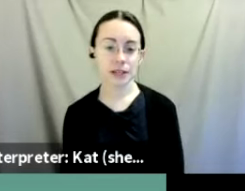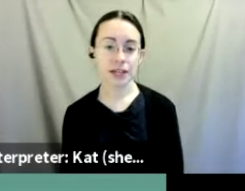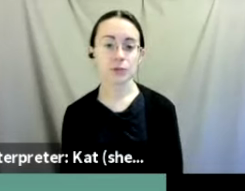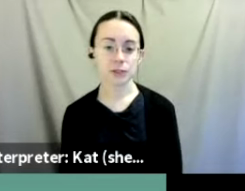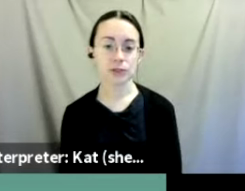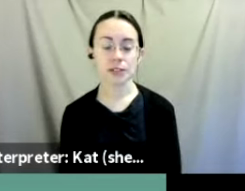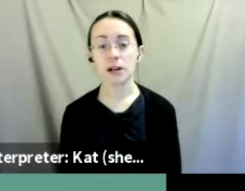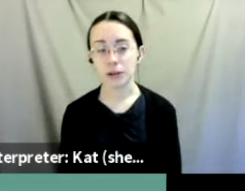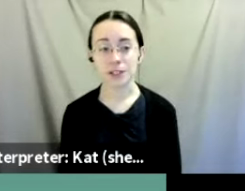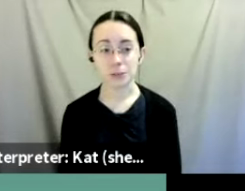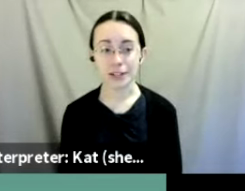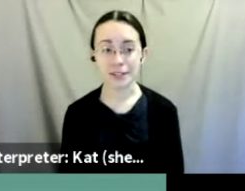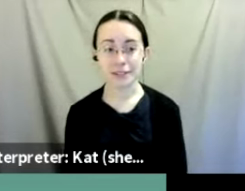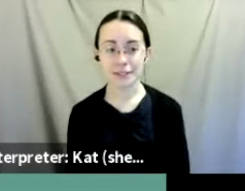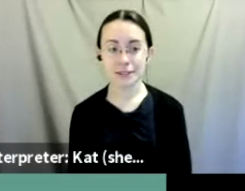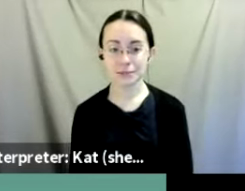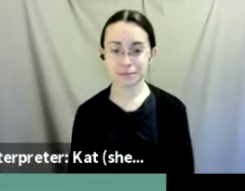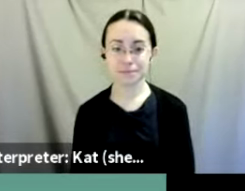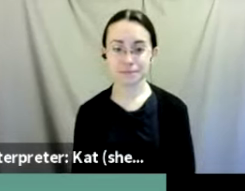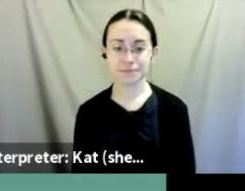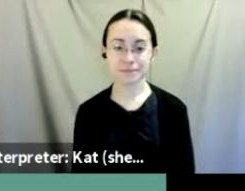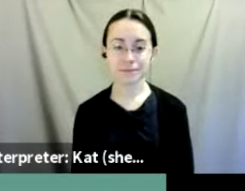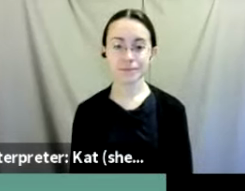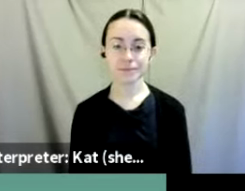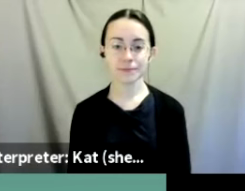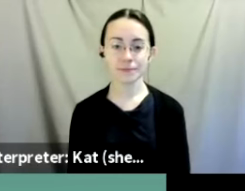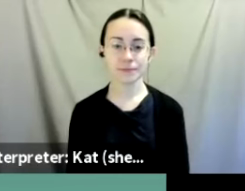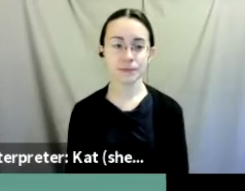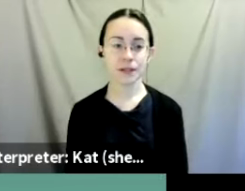know that that can result in unwanted pregnancies.